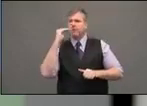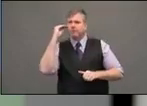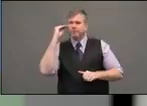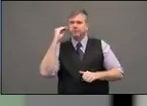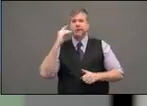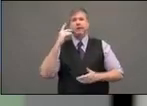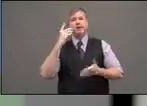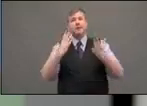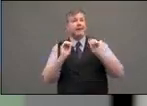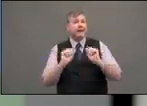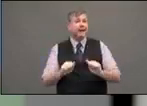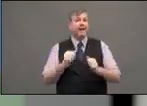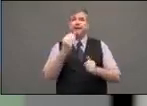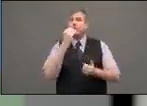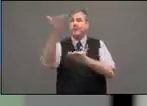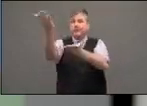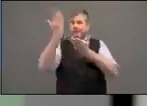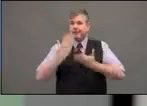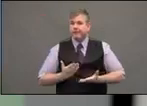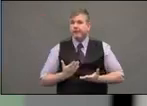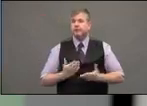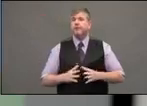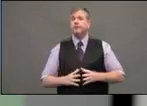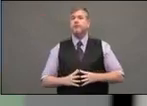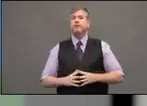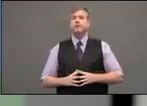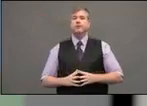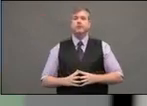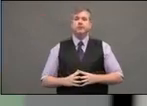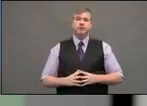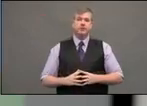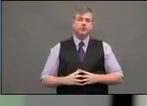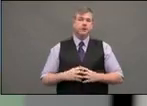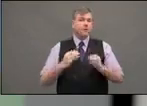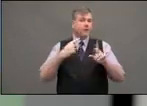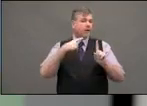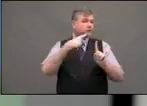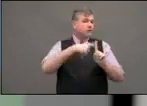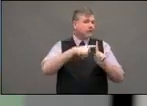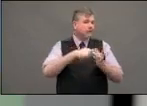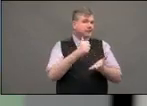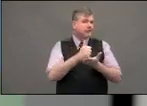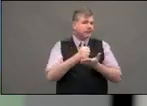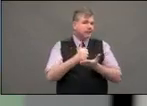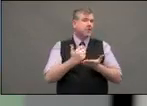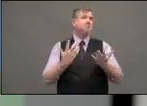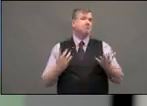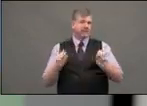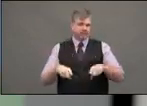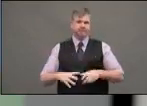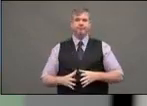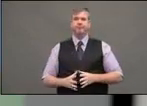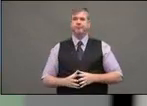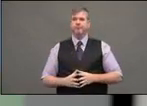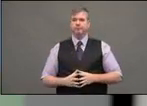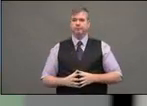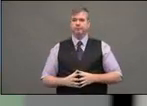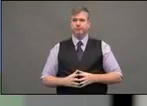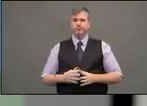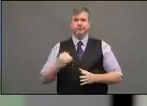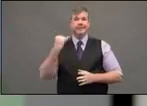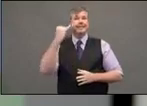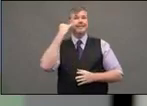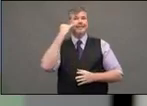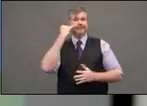deliveries, transportation, or even rent assistance. If you're one of those people who's been exposed, you'll get a